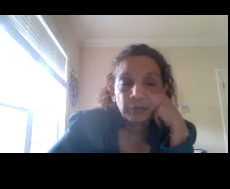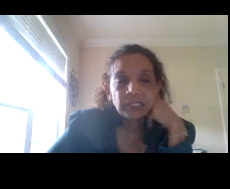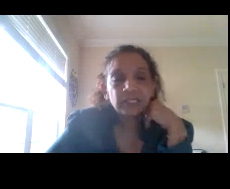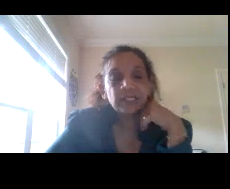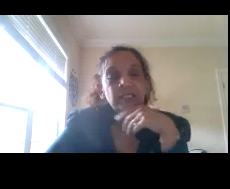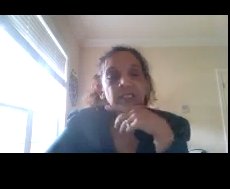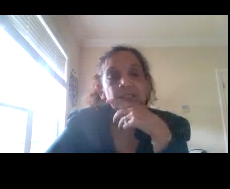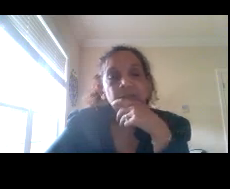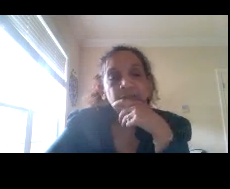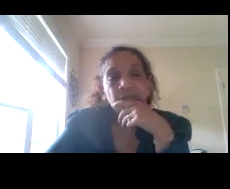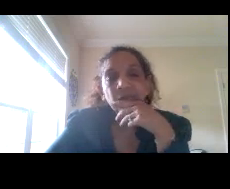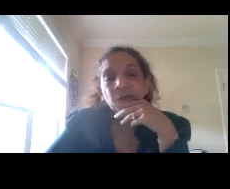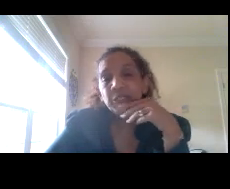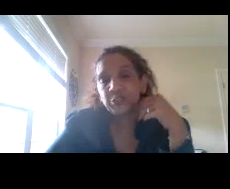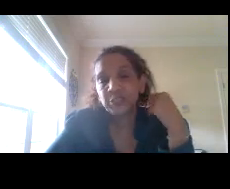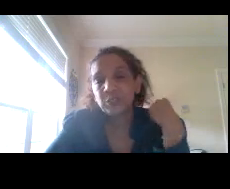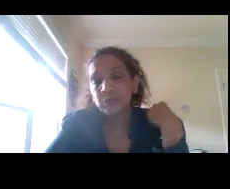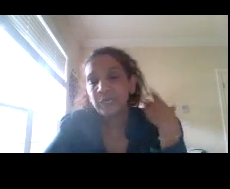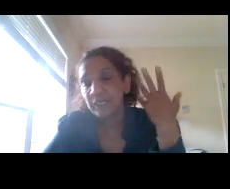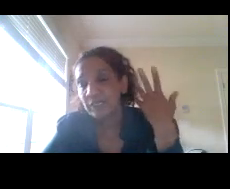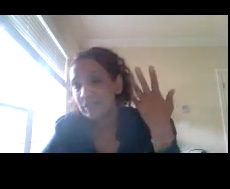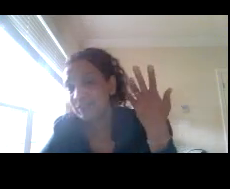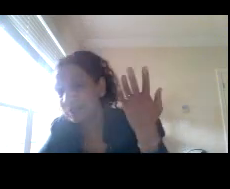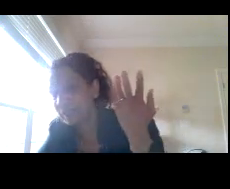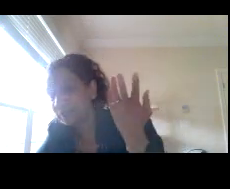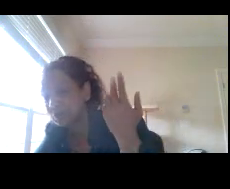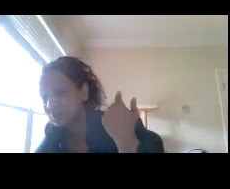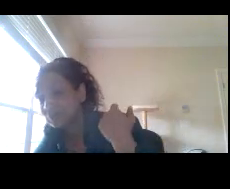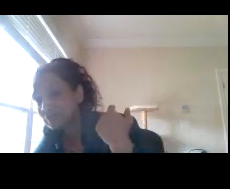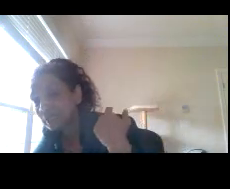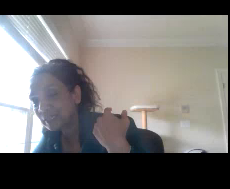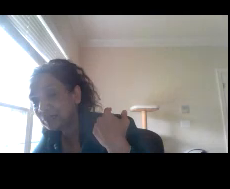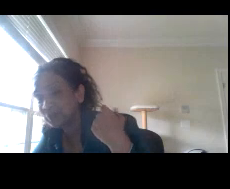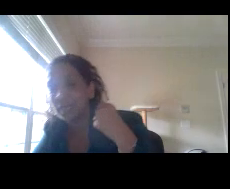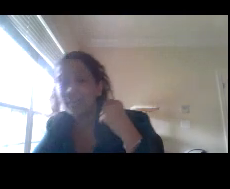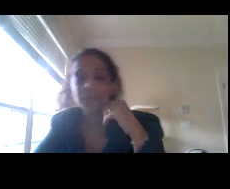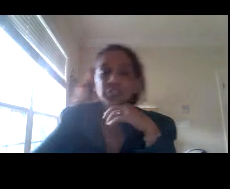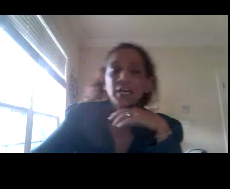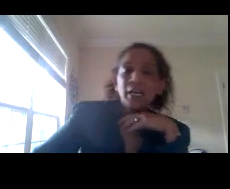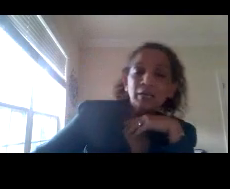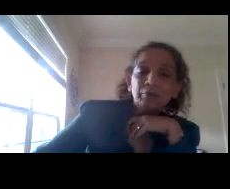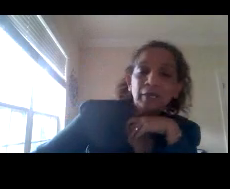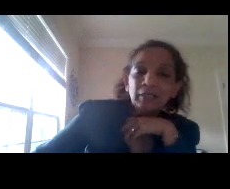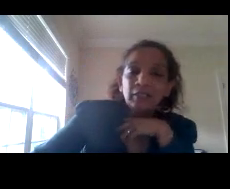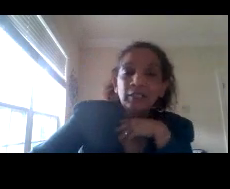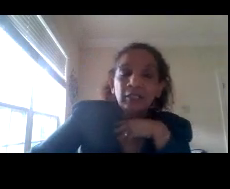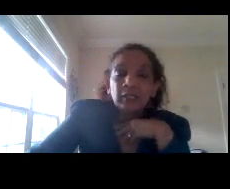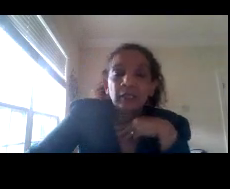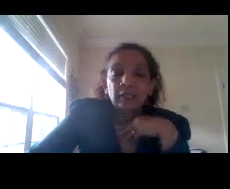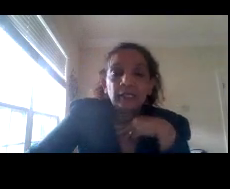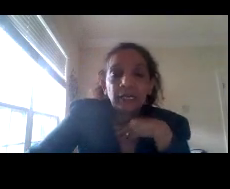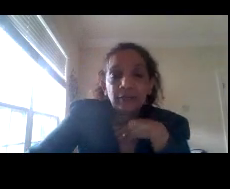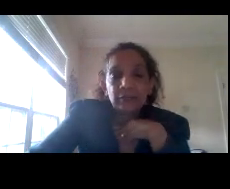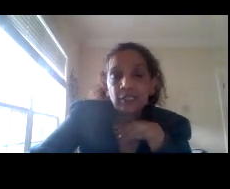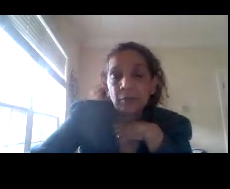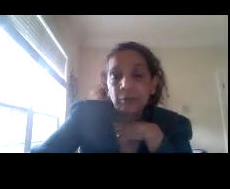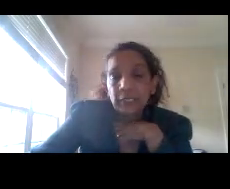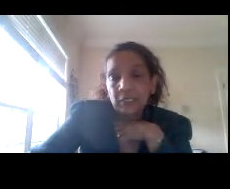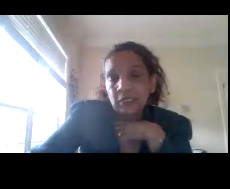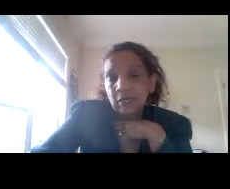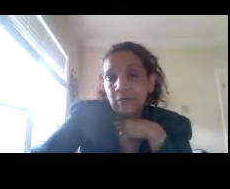Next one, please, Candace. Questions, we're here. I know it's kind of, we don't have much time but